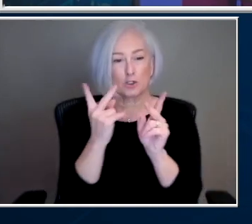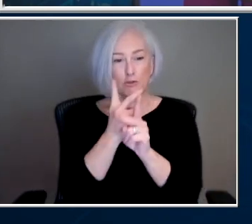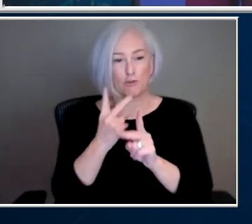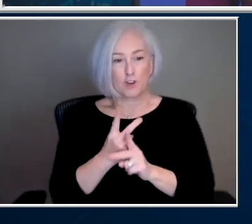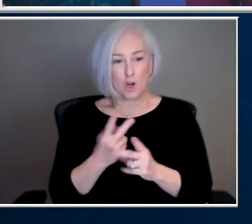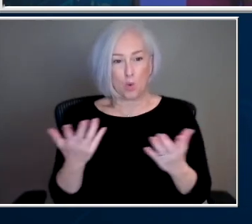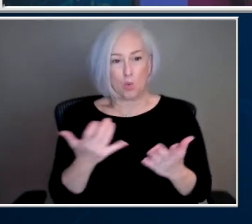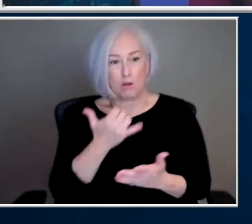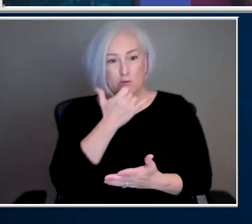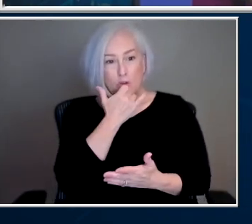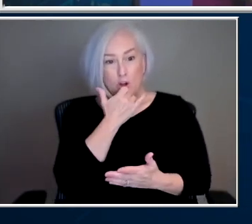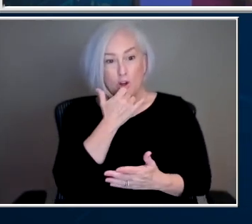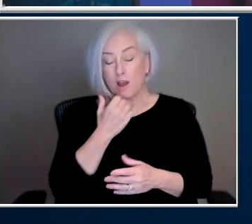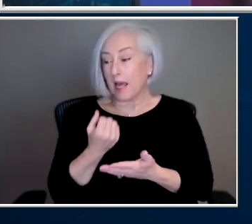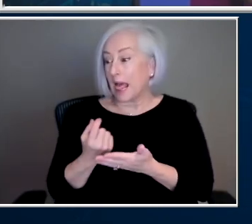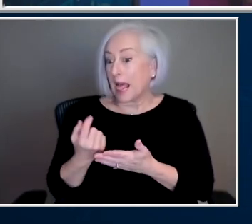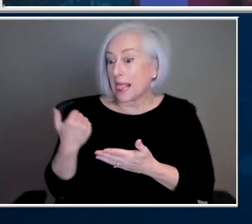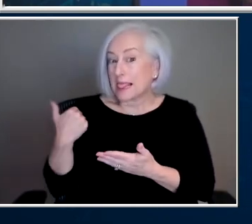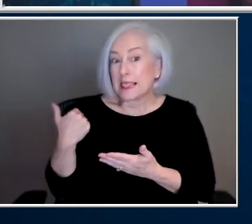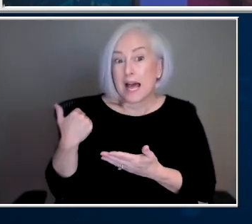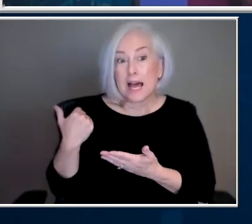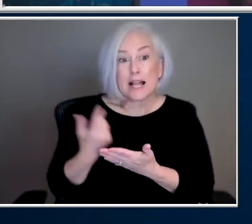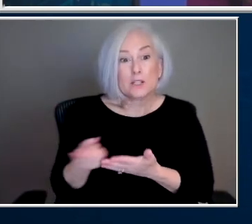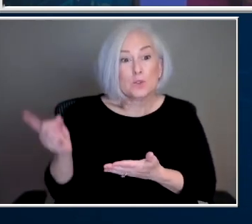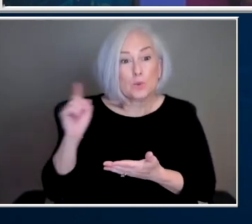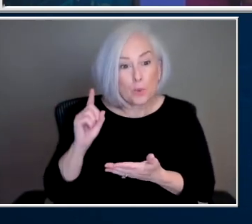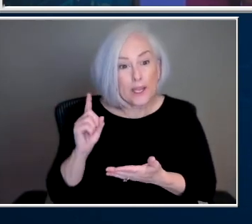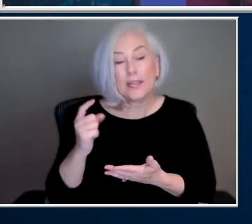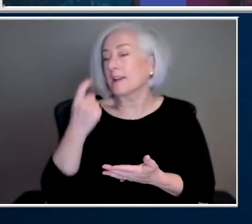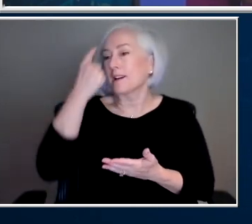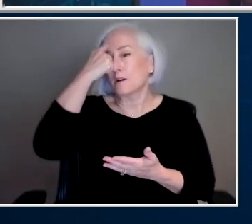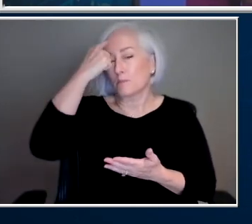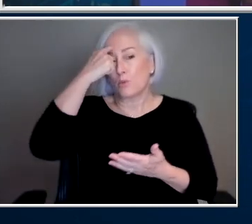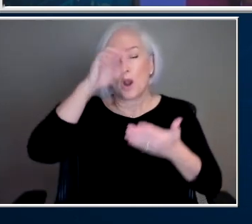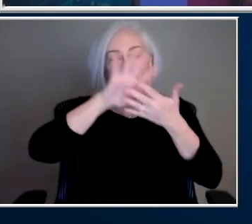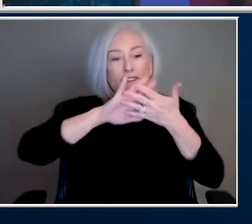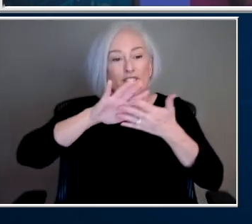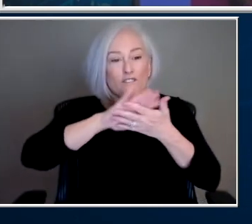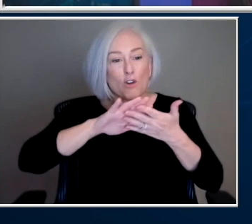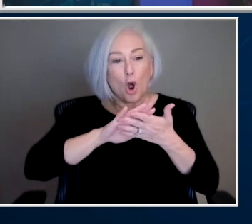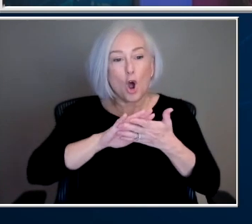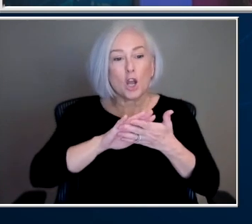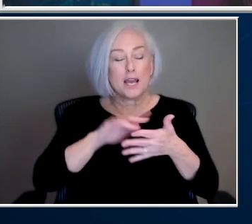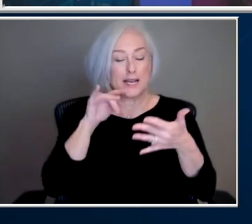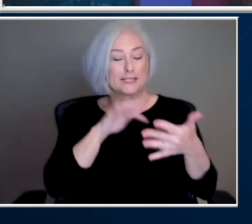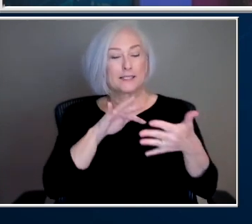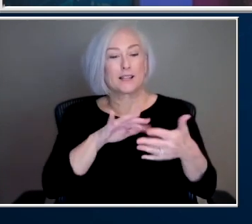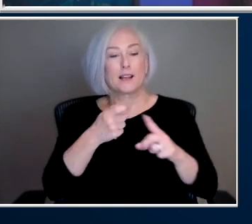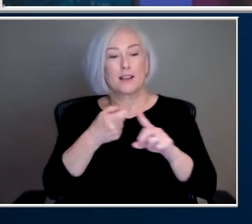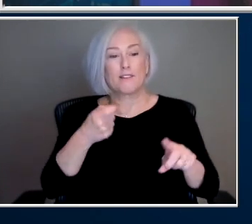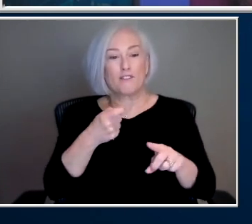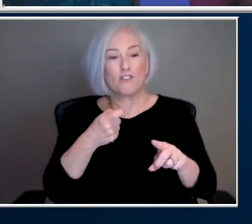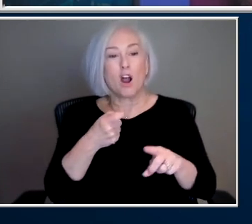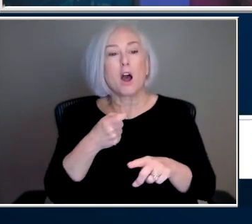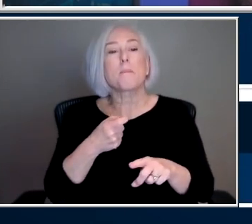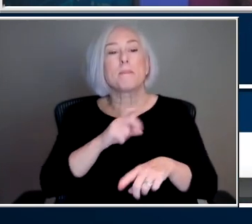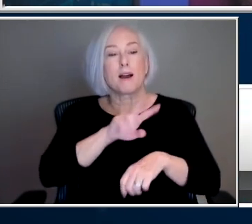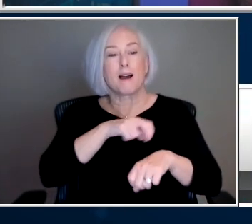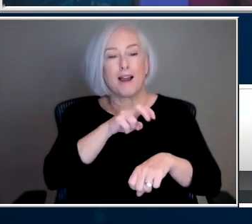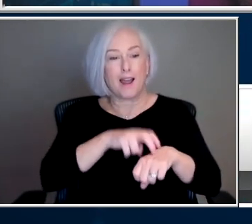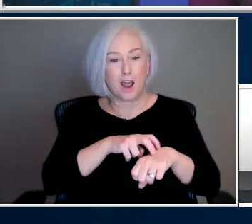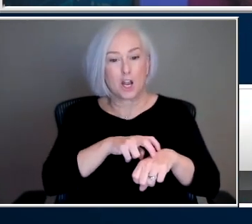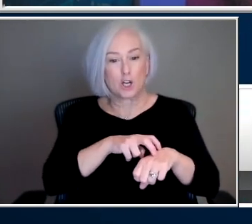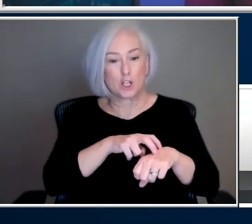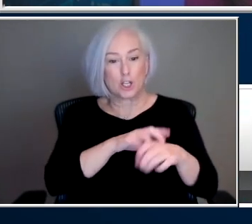so frustrating. A study out of Ireland was published in Nature Neuroscience, and it linked long COVID brain